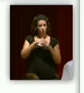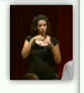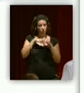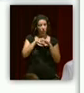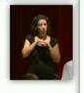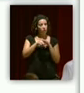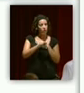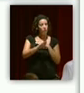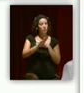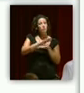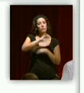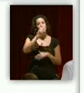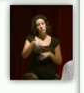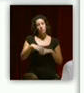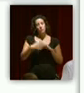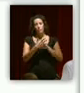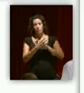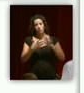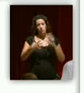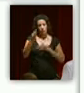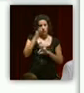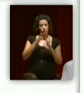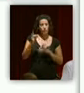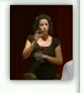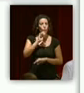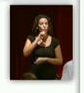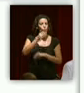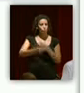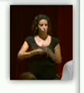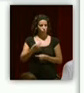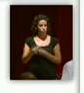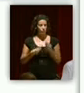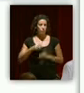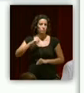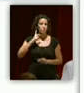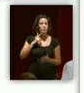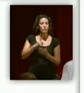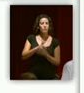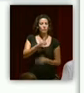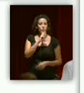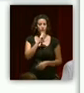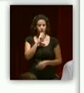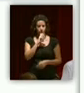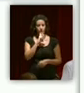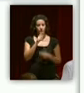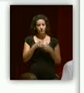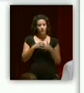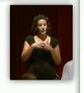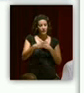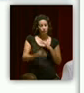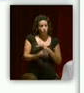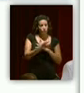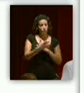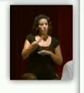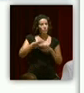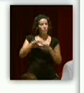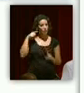Memory constraints are important to store that amount of information, and also data